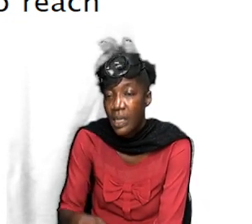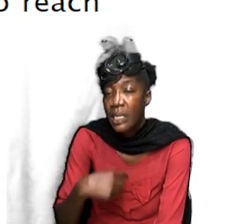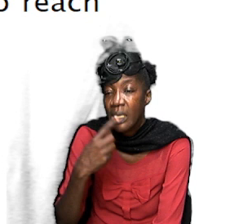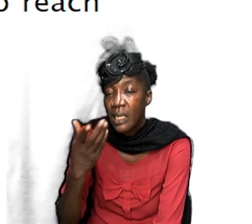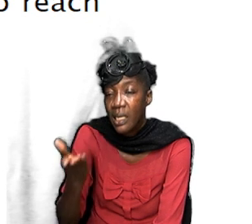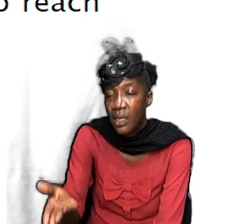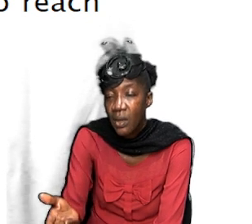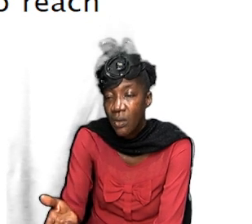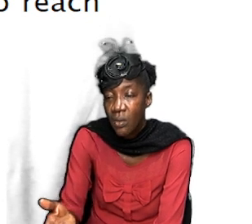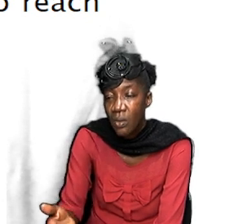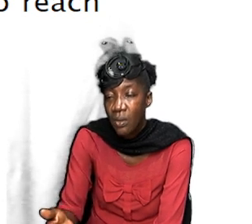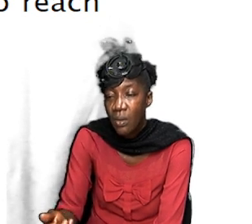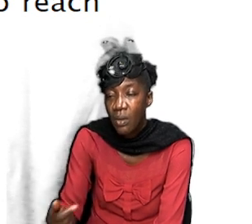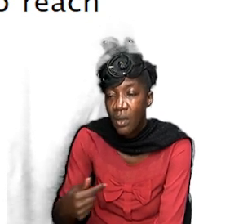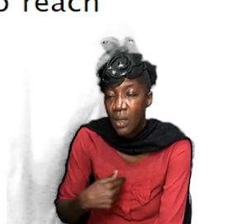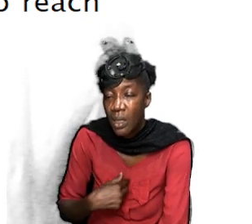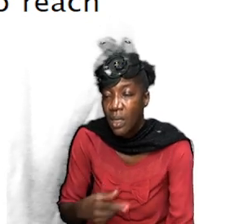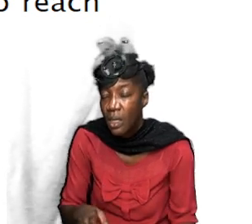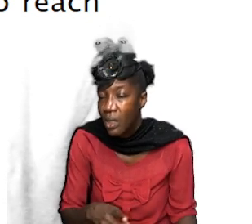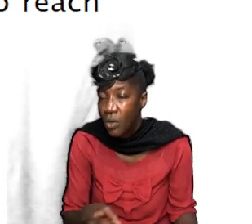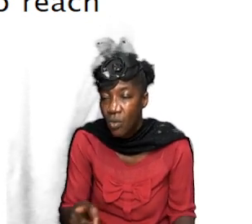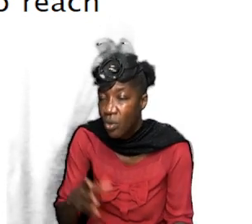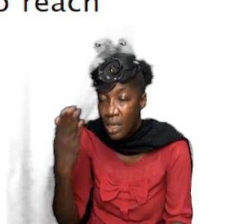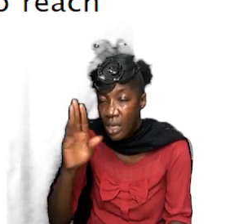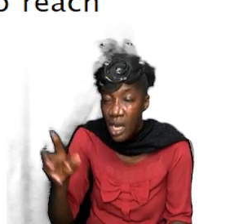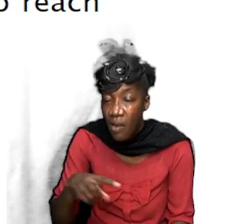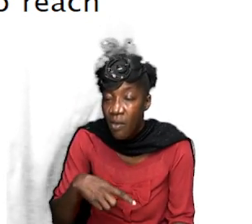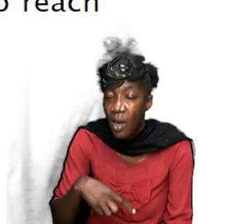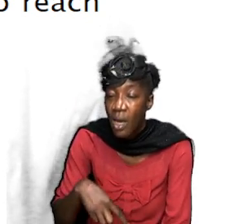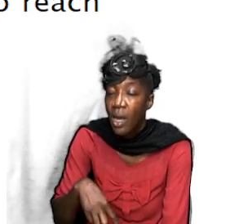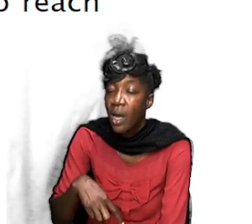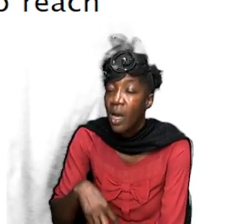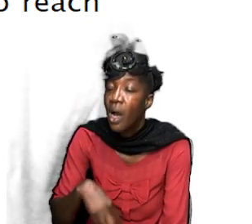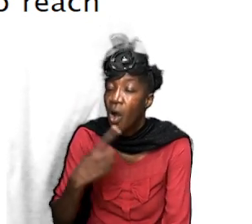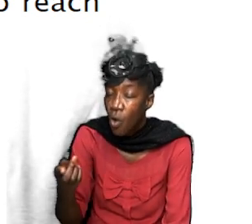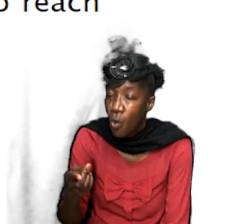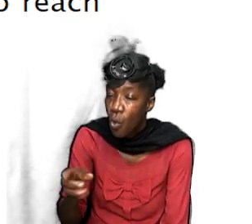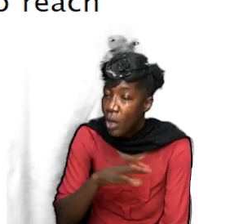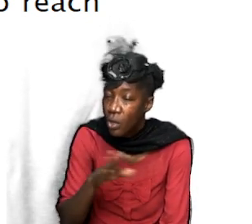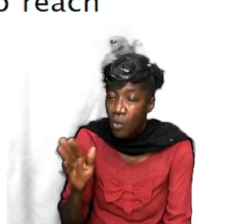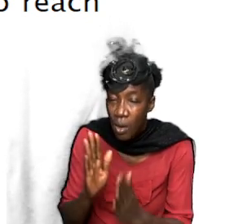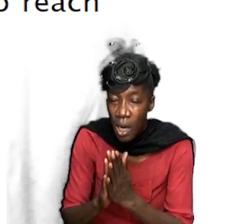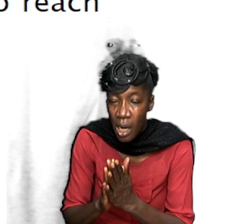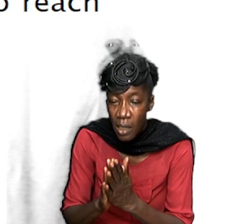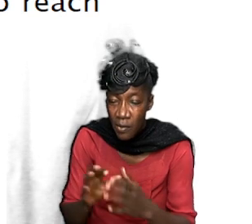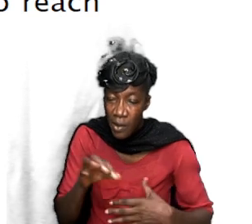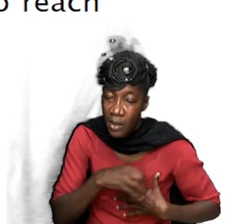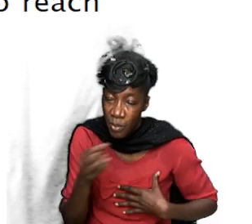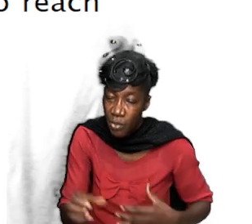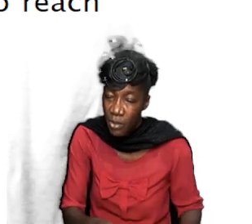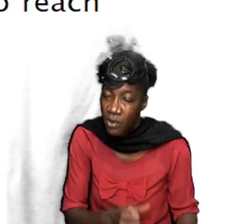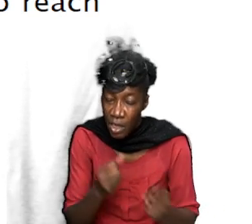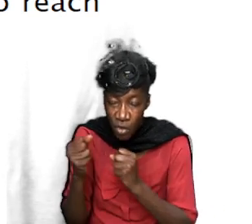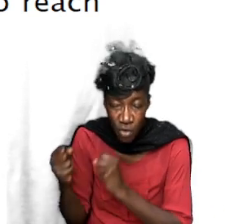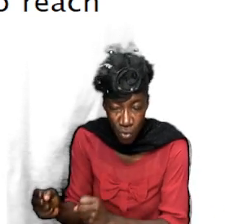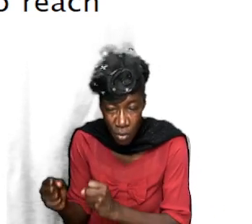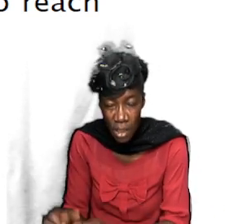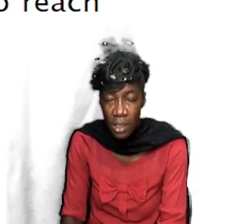is what I do. Like I say, I never go down before God and don't ask for spiritual strength, especially when I'm